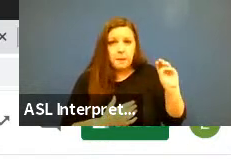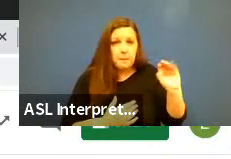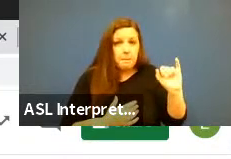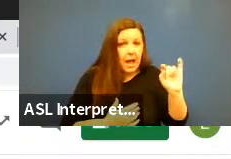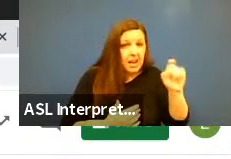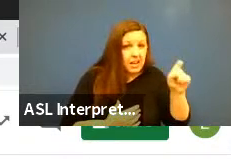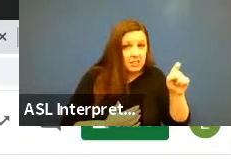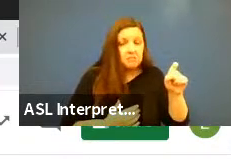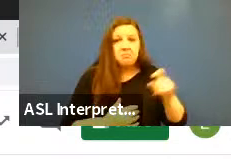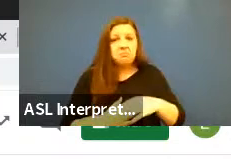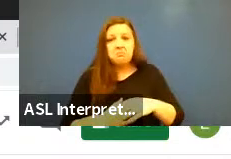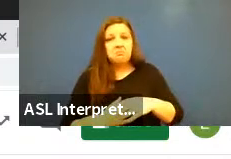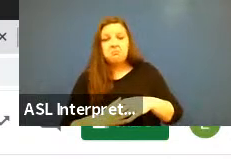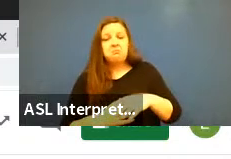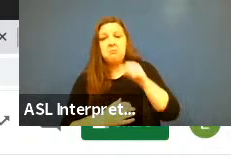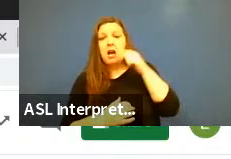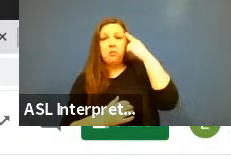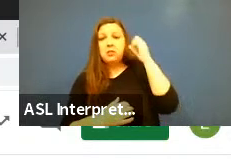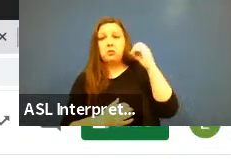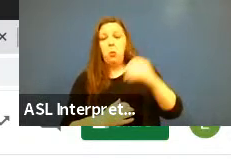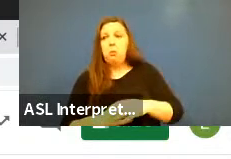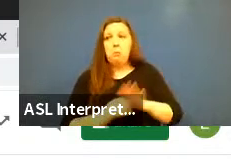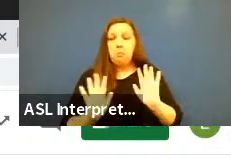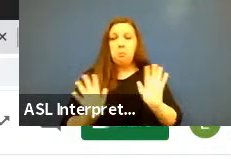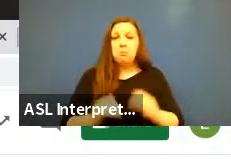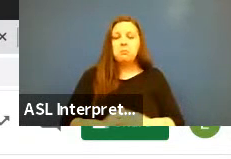No, I don't. I don't think so. No, ma'am.